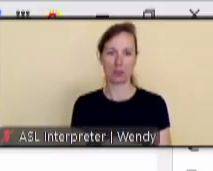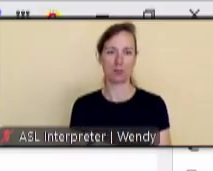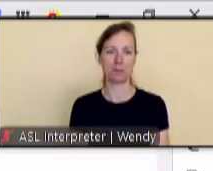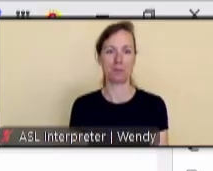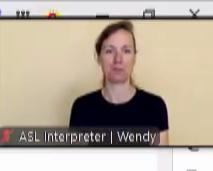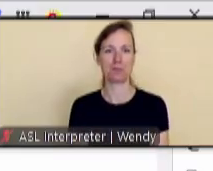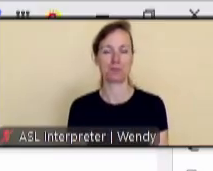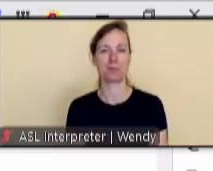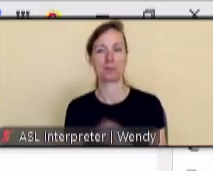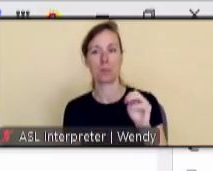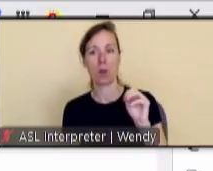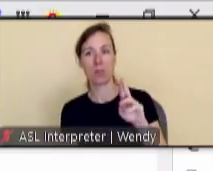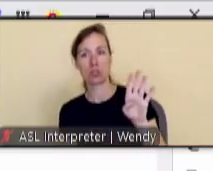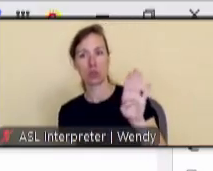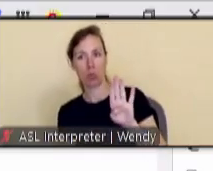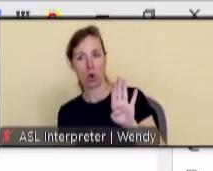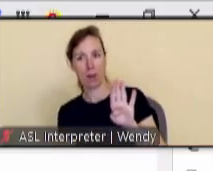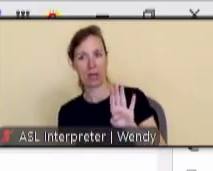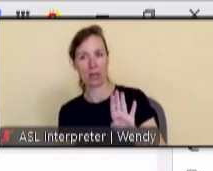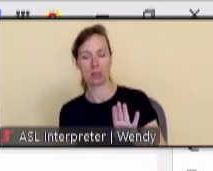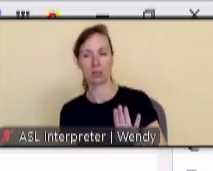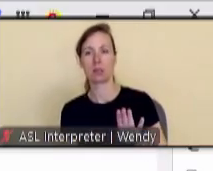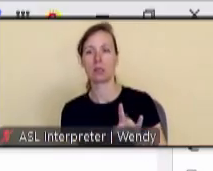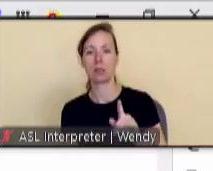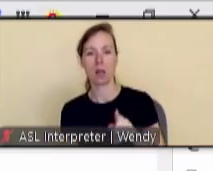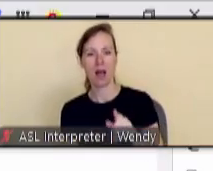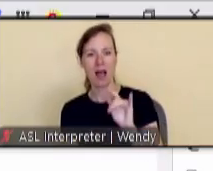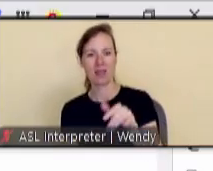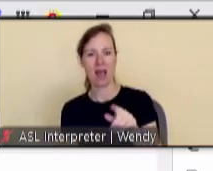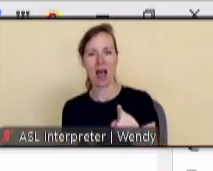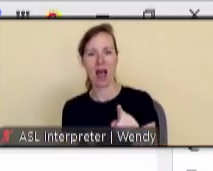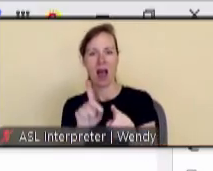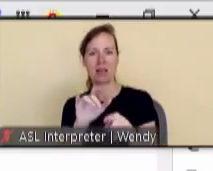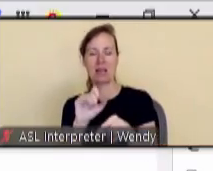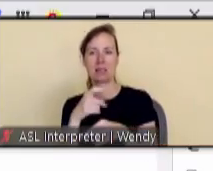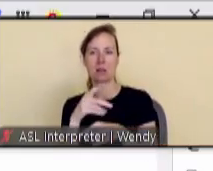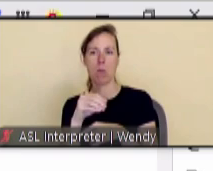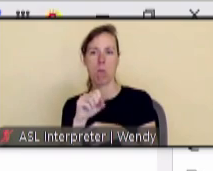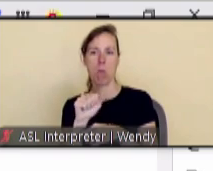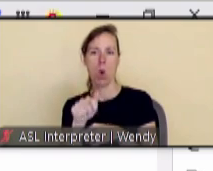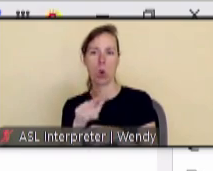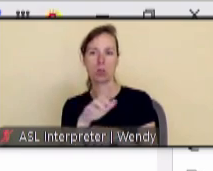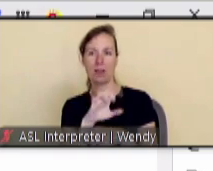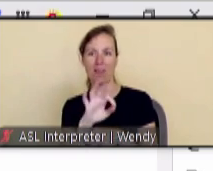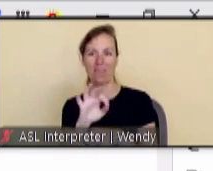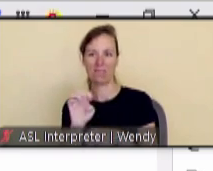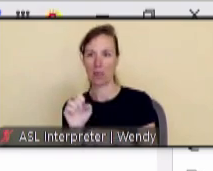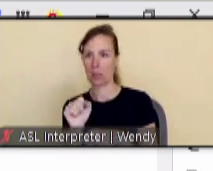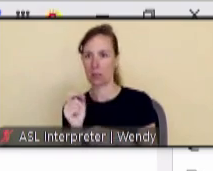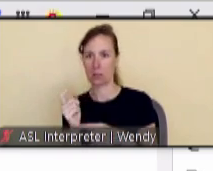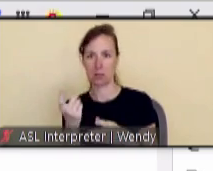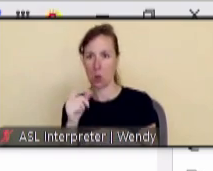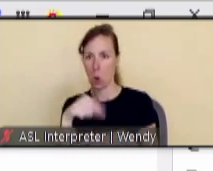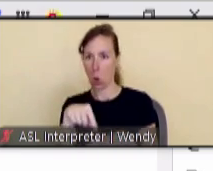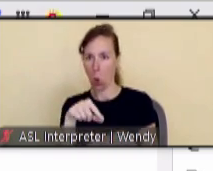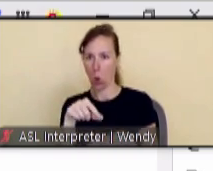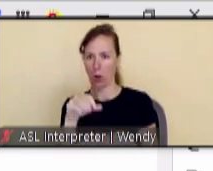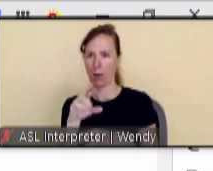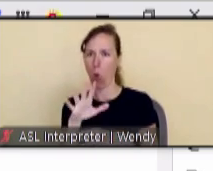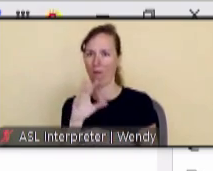For the disposal fees, does that come in quarterly or in 50% increments? It's about half off